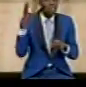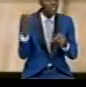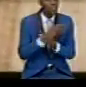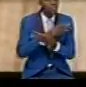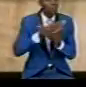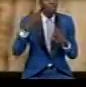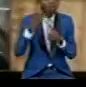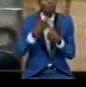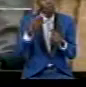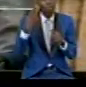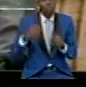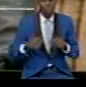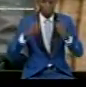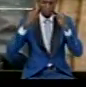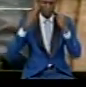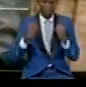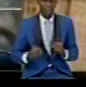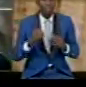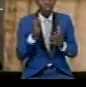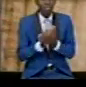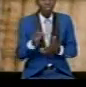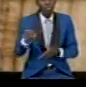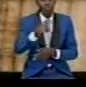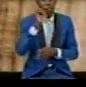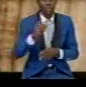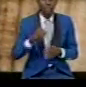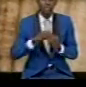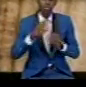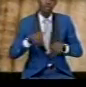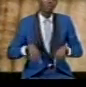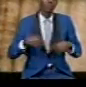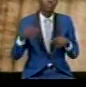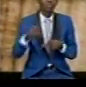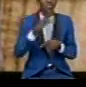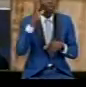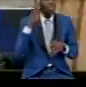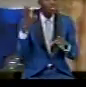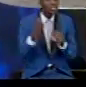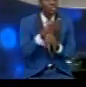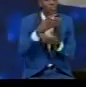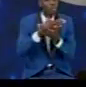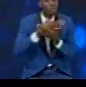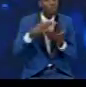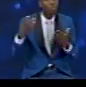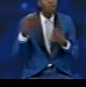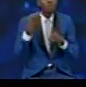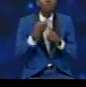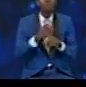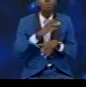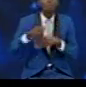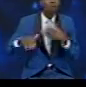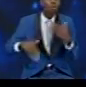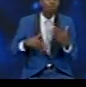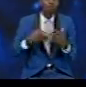from the power that you need in your life. They will cut you away from concentrating on